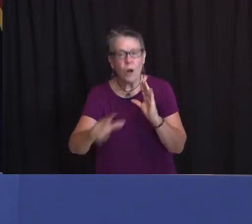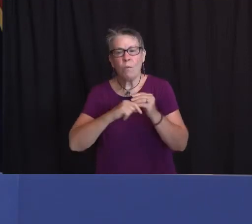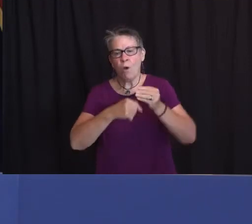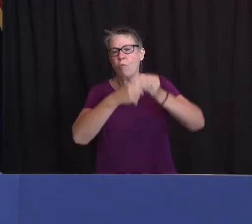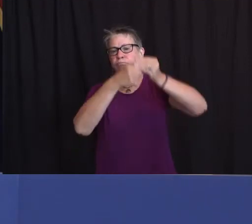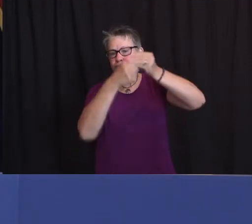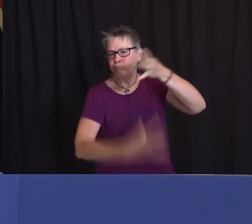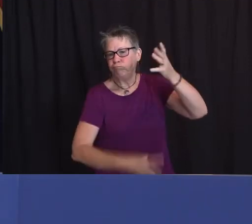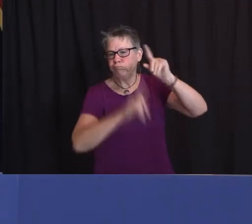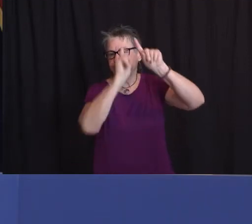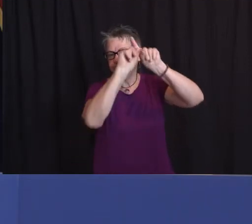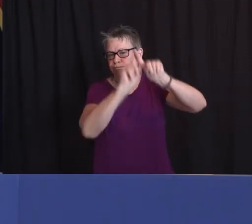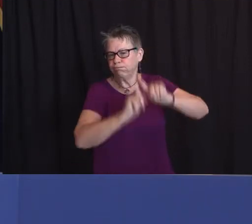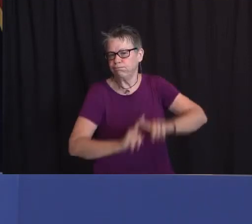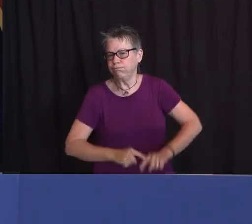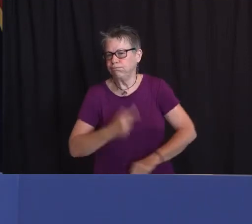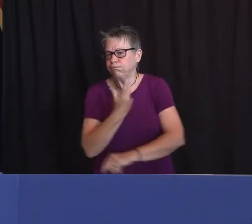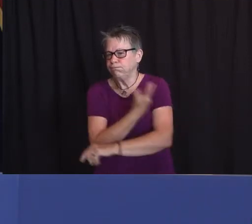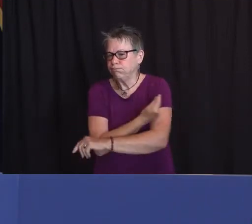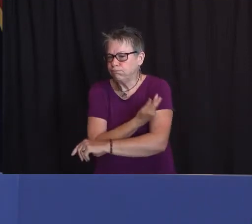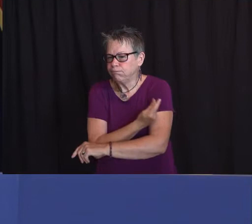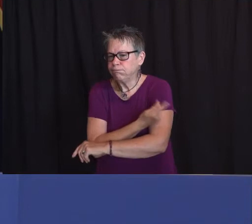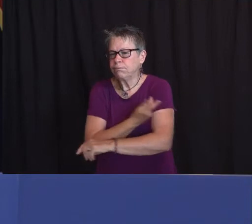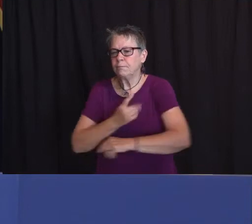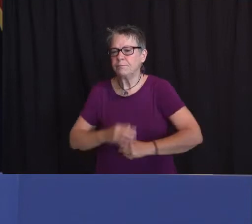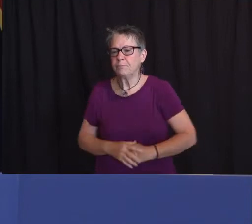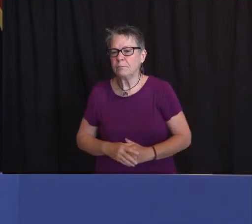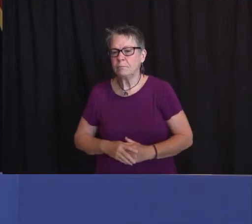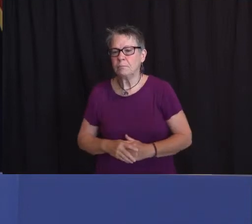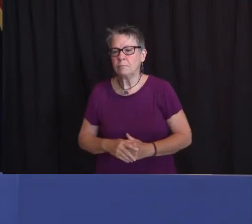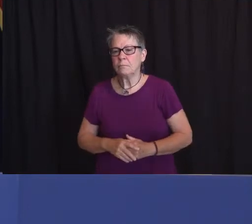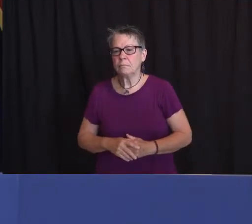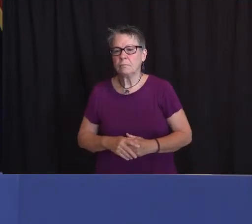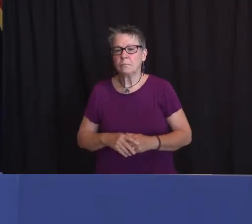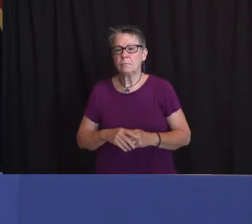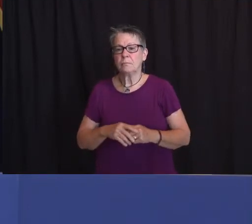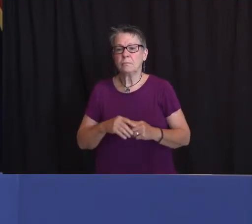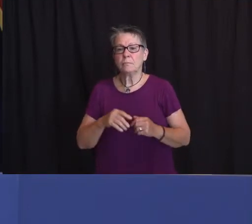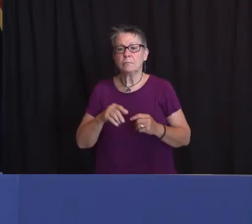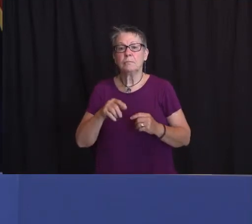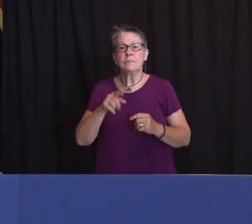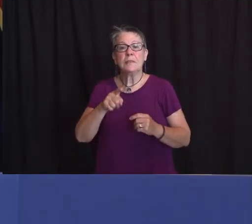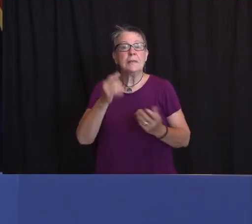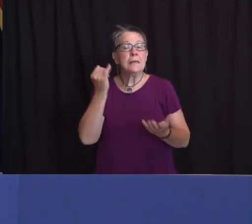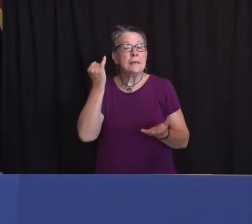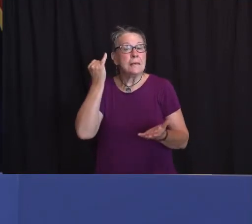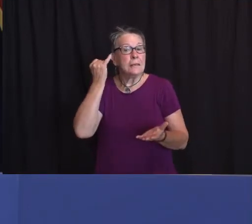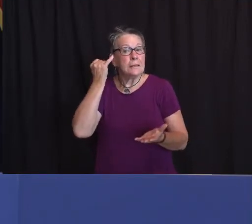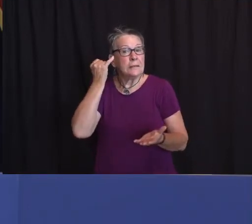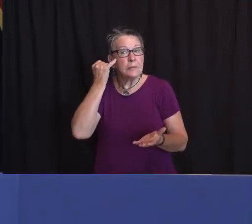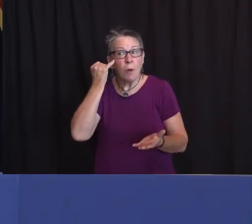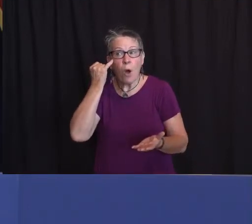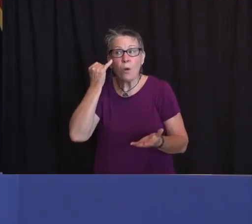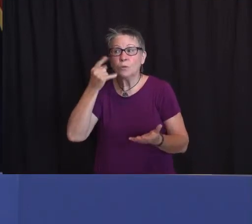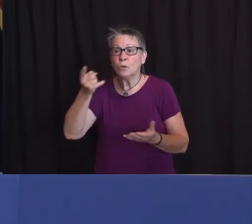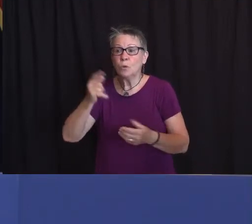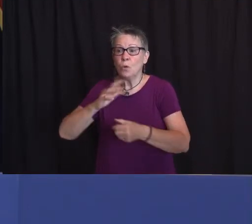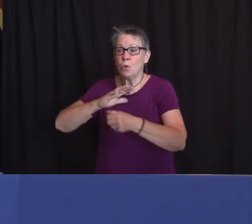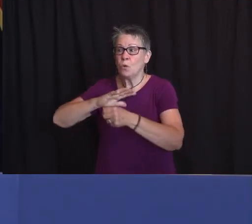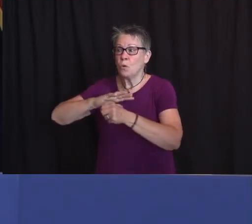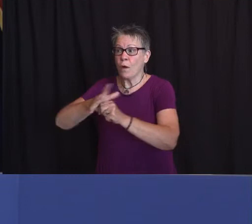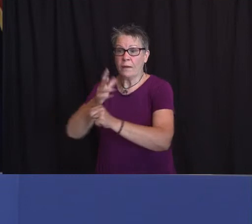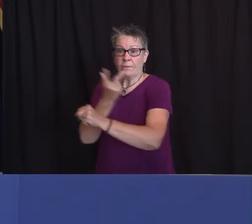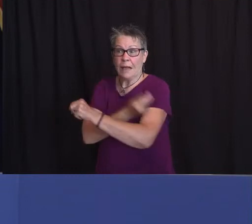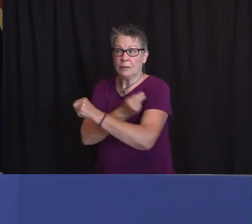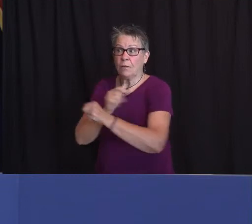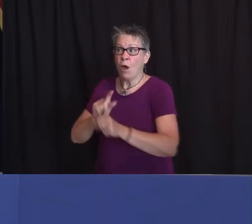their records may not be available in NJIIS. However, the department is working to obtain records for New Jersey